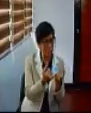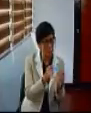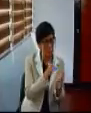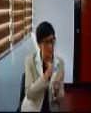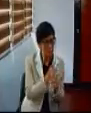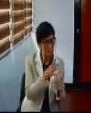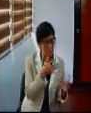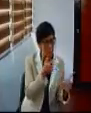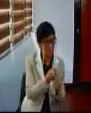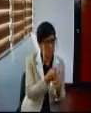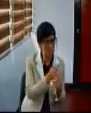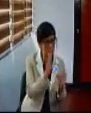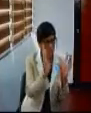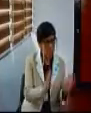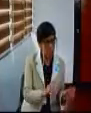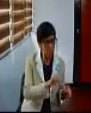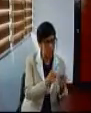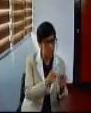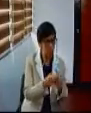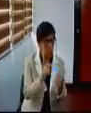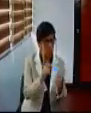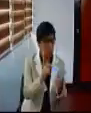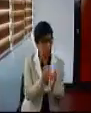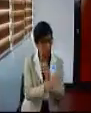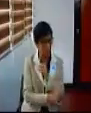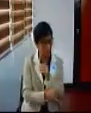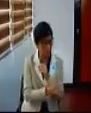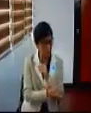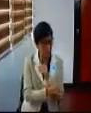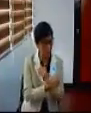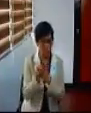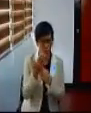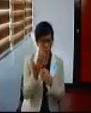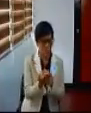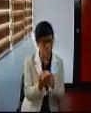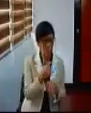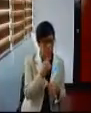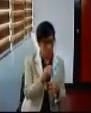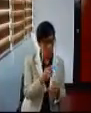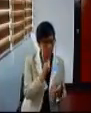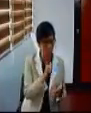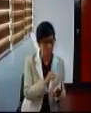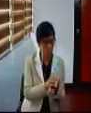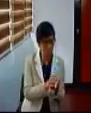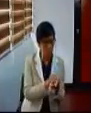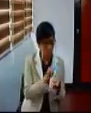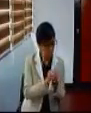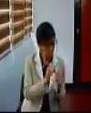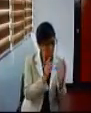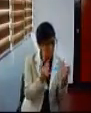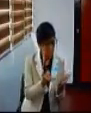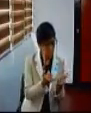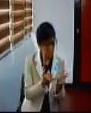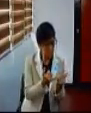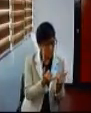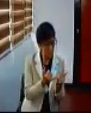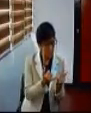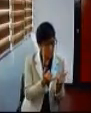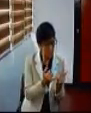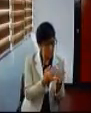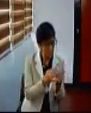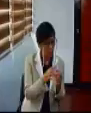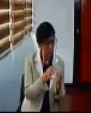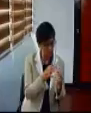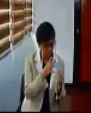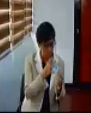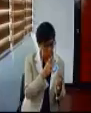on climate change in that particular country. So you're saying that that company, who's the mother company, can